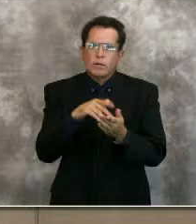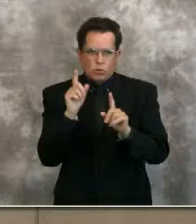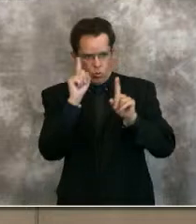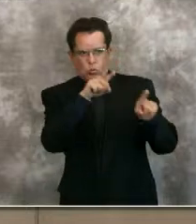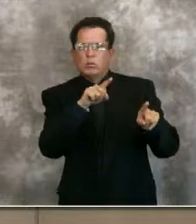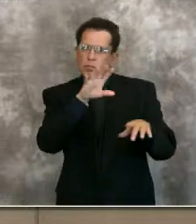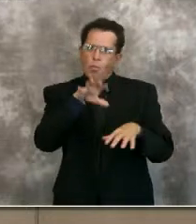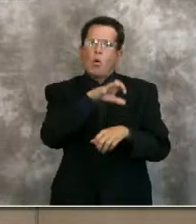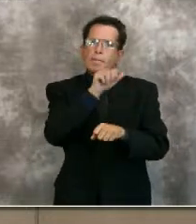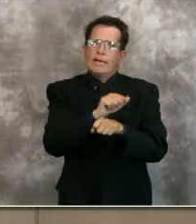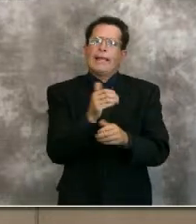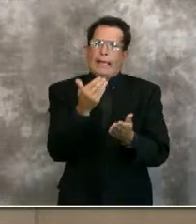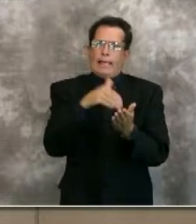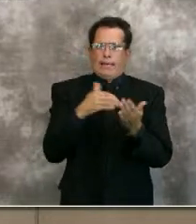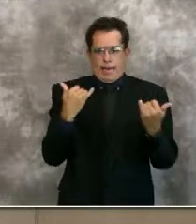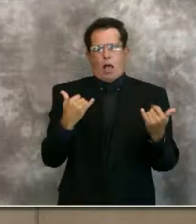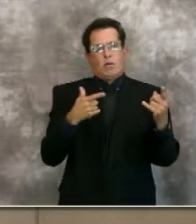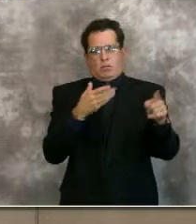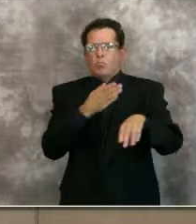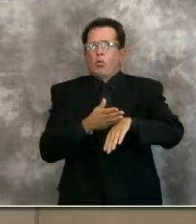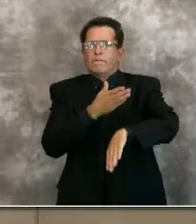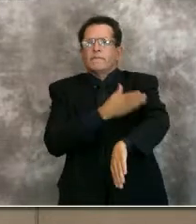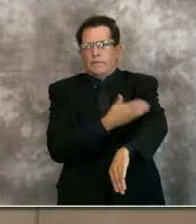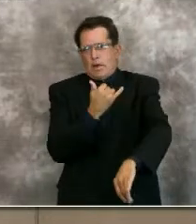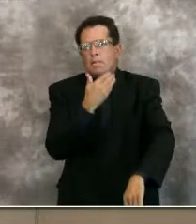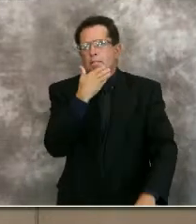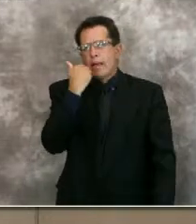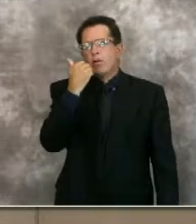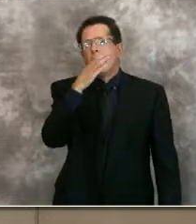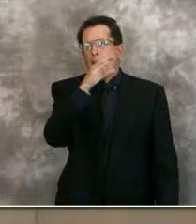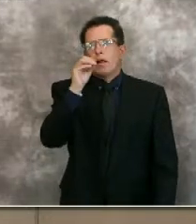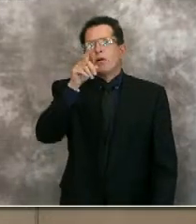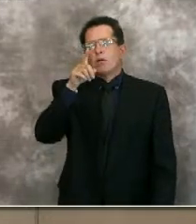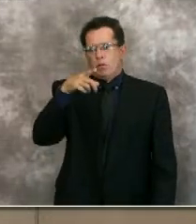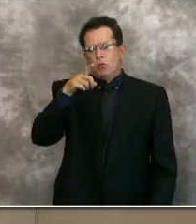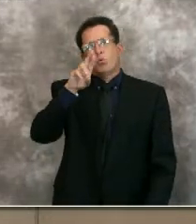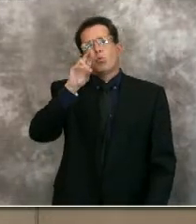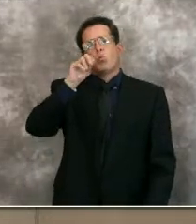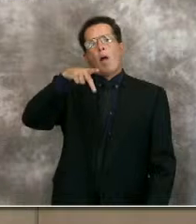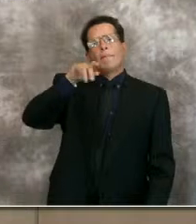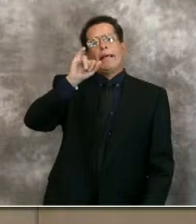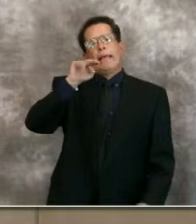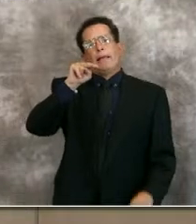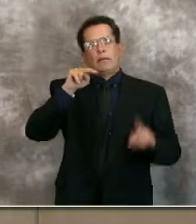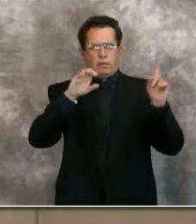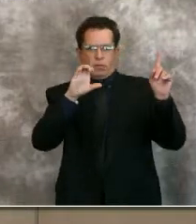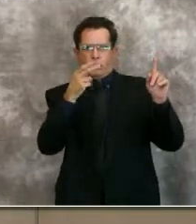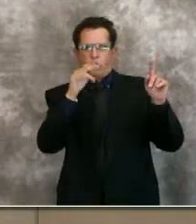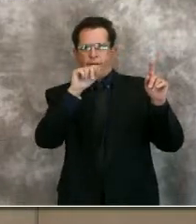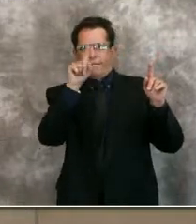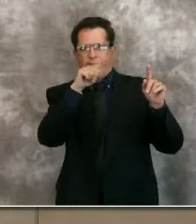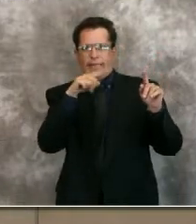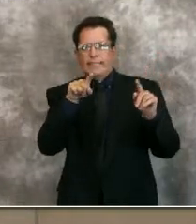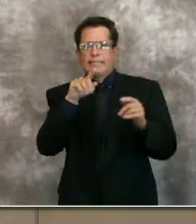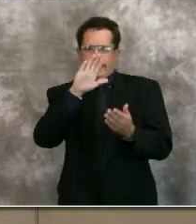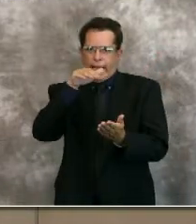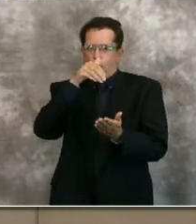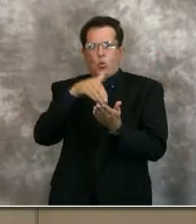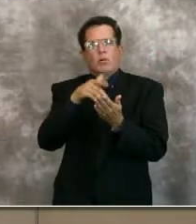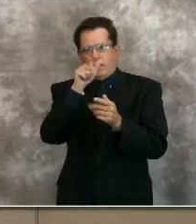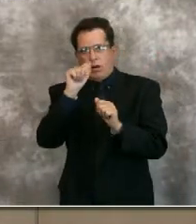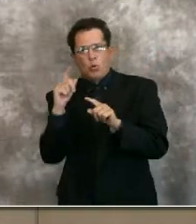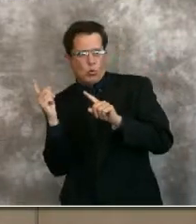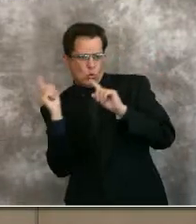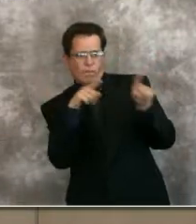increased demand, and then the drop-in center at our site at the Tubman Chavez Center. Very important. Again, you don't have to wait. You can